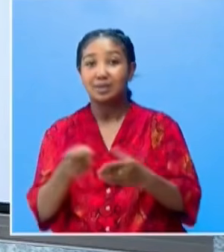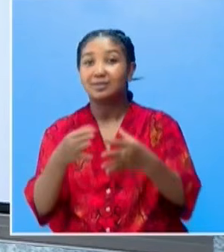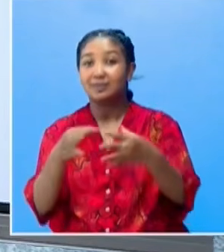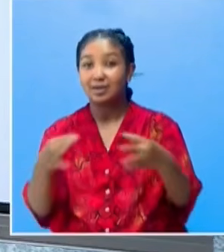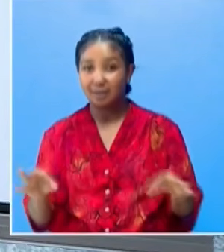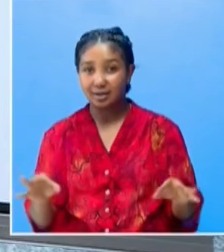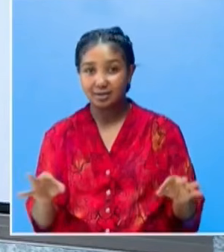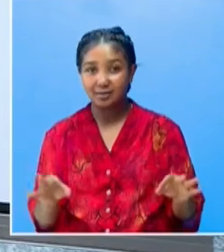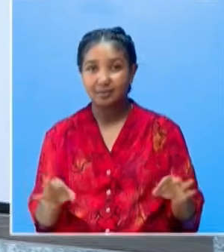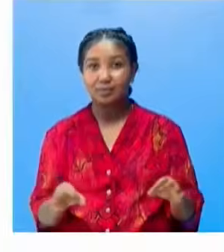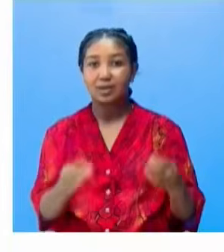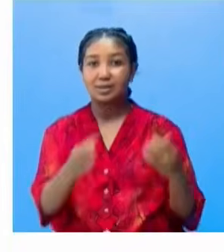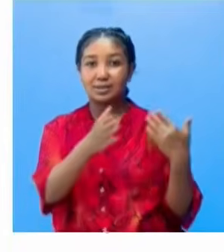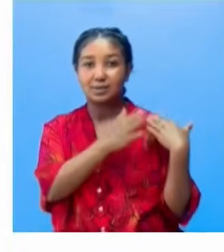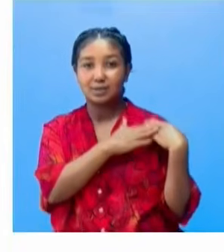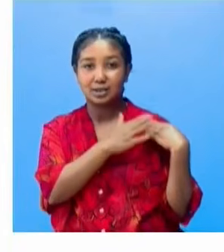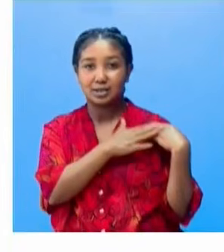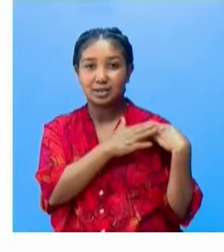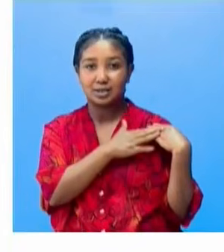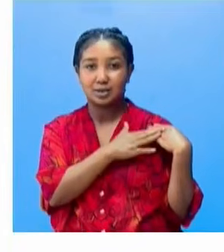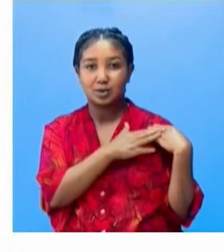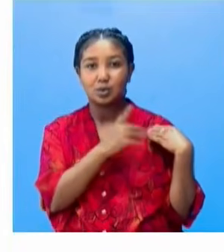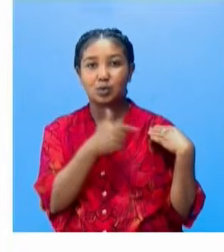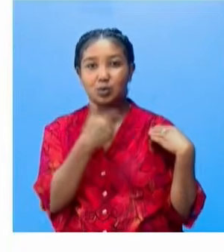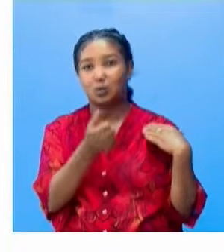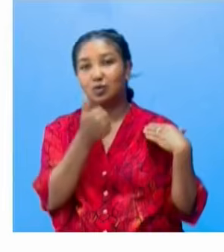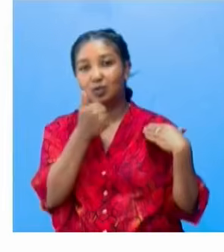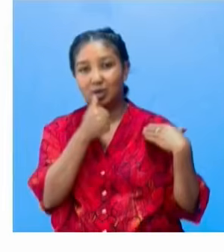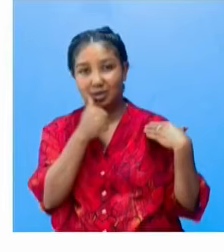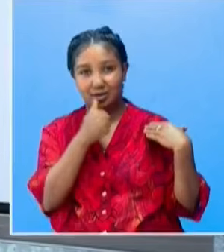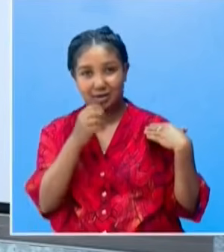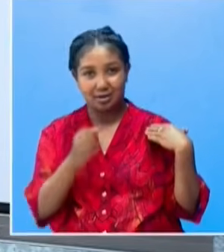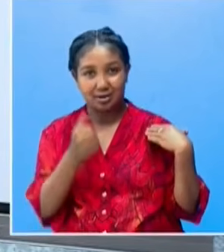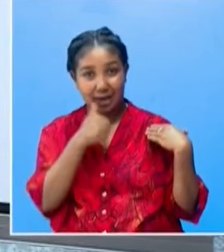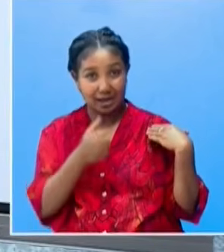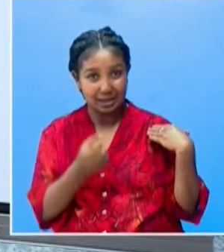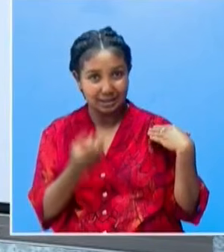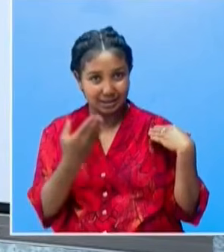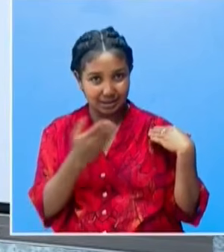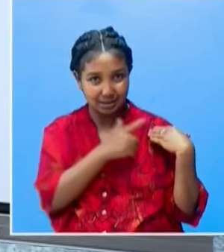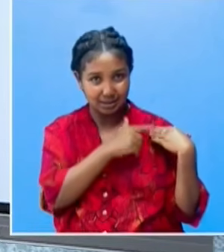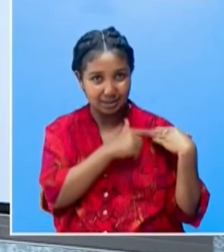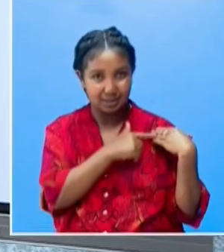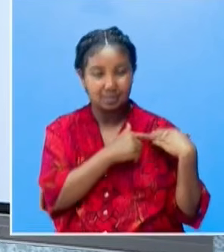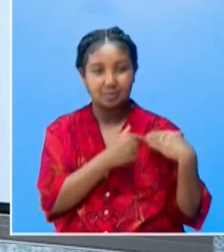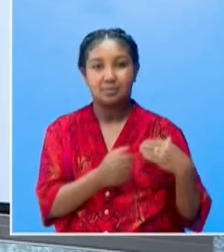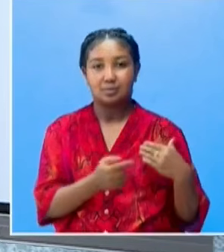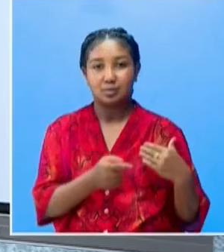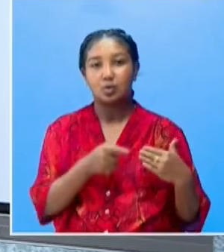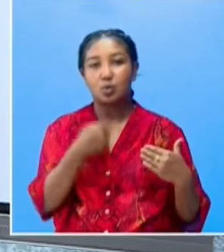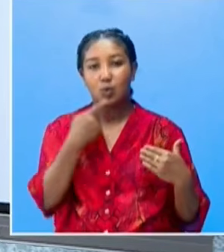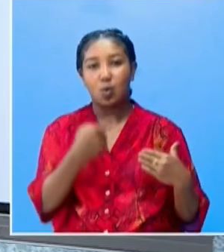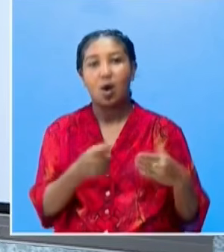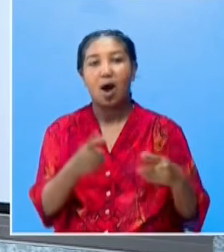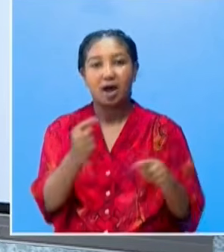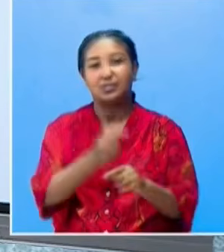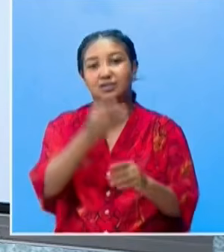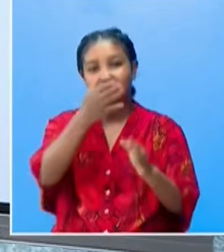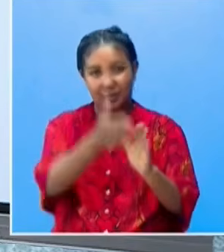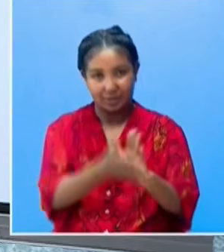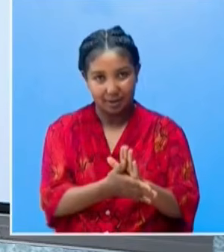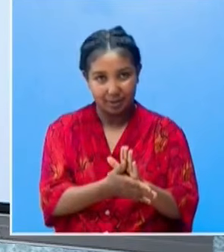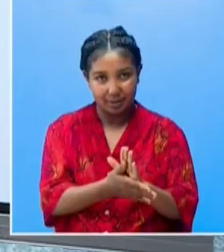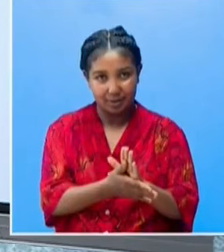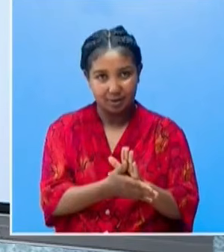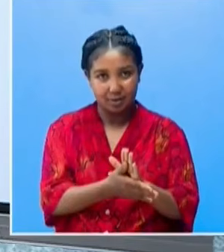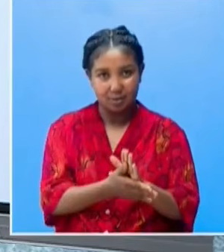sentence, our subject here is the girls, yes? That means the ones that are the doer of the action